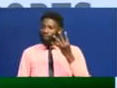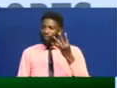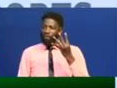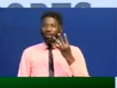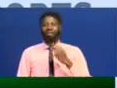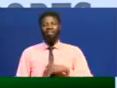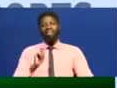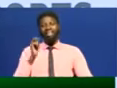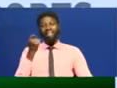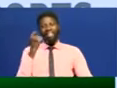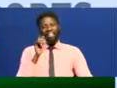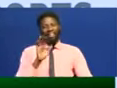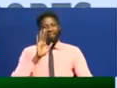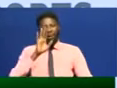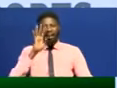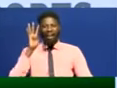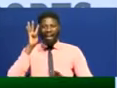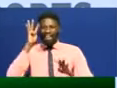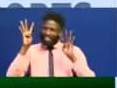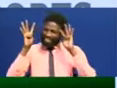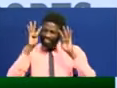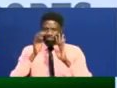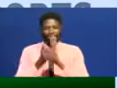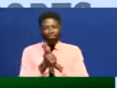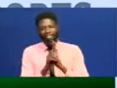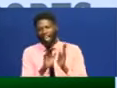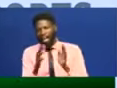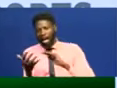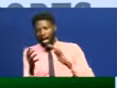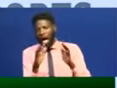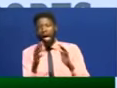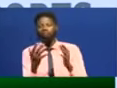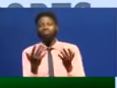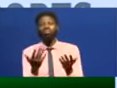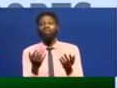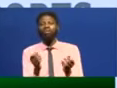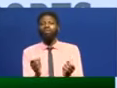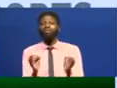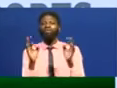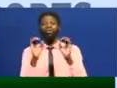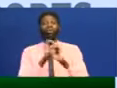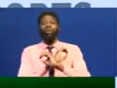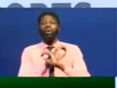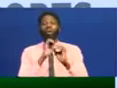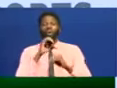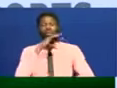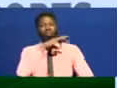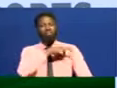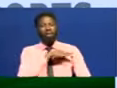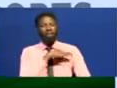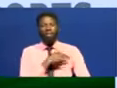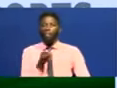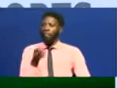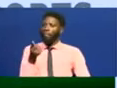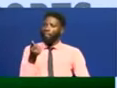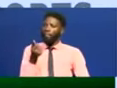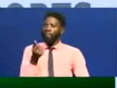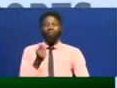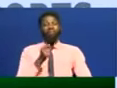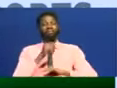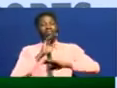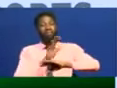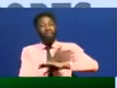enterprises remained primarily informal with little incentives, as we have had. So whether you're talking about